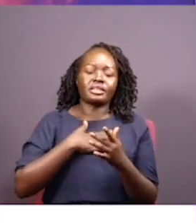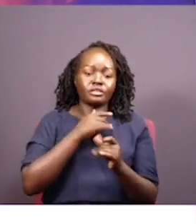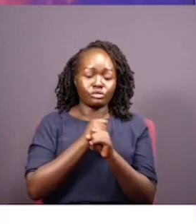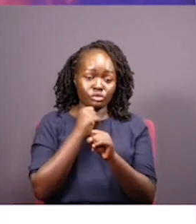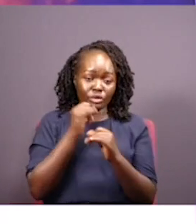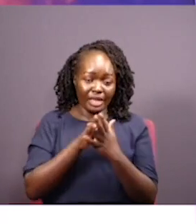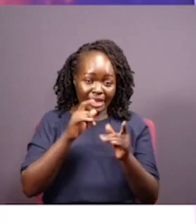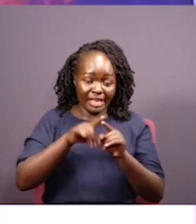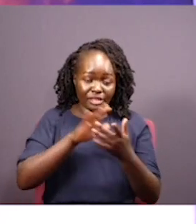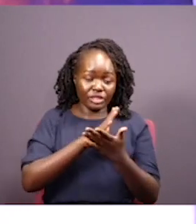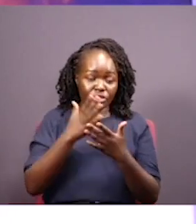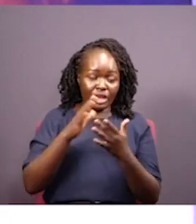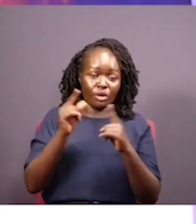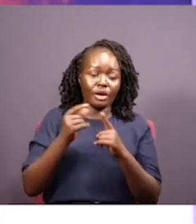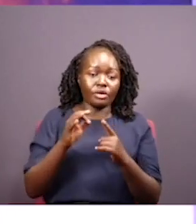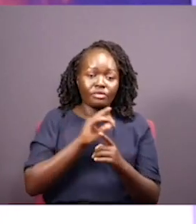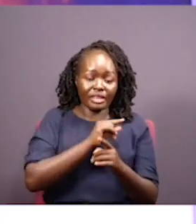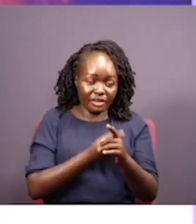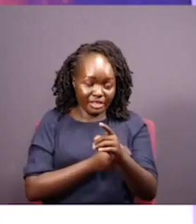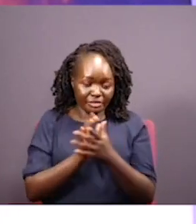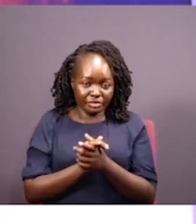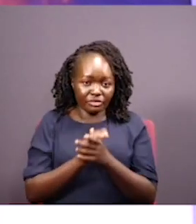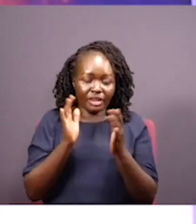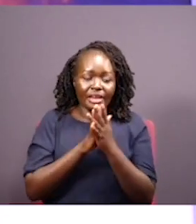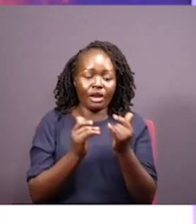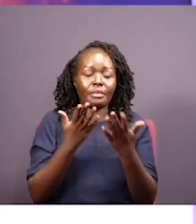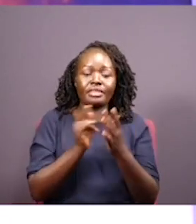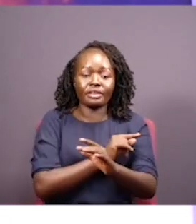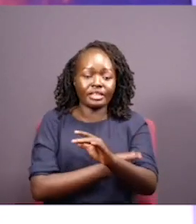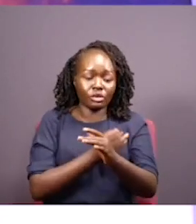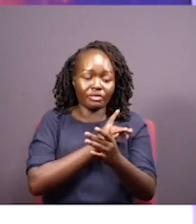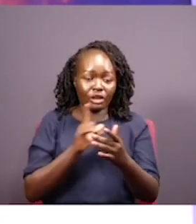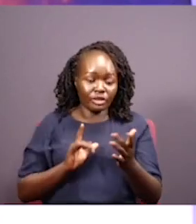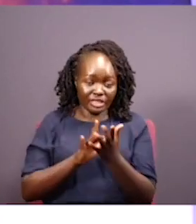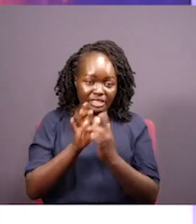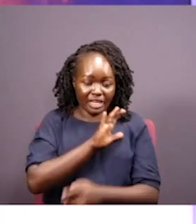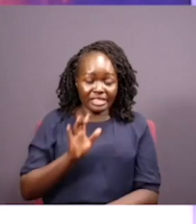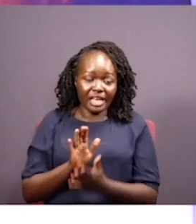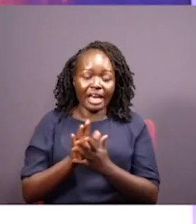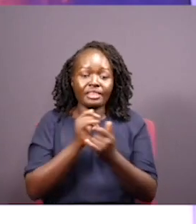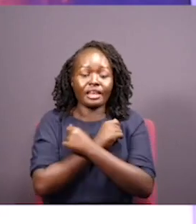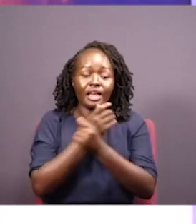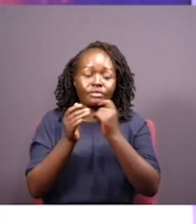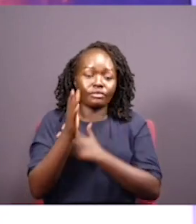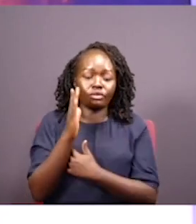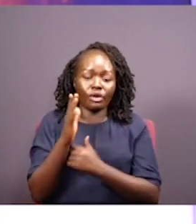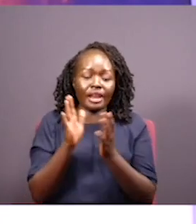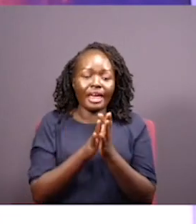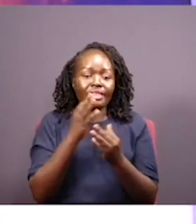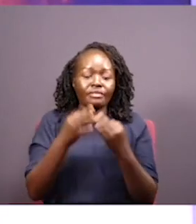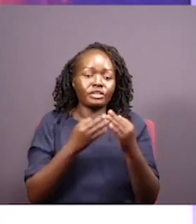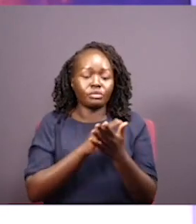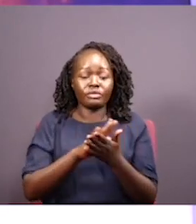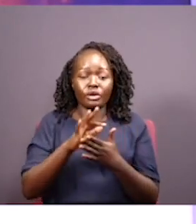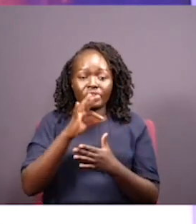the words of the grace. And now, may the grace of our Lord Jesus Christ and the love of God and the fellowship